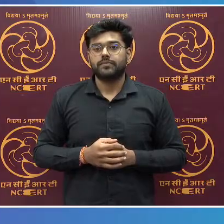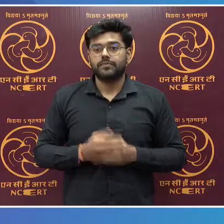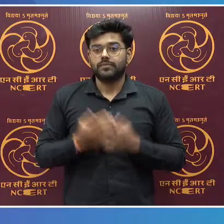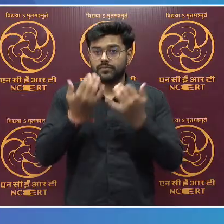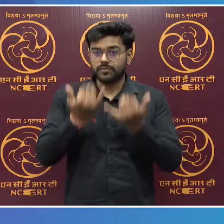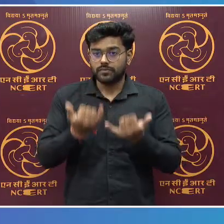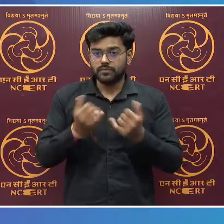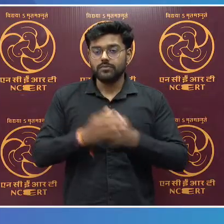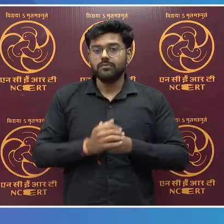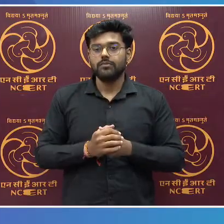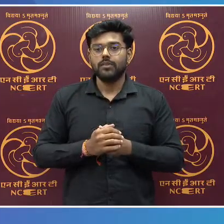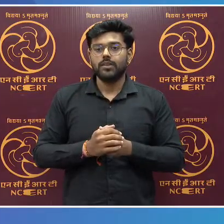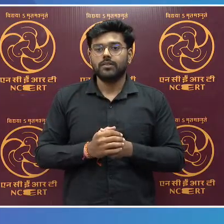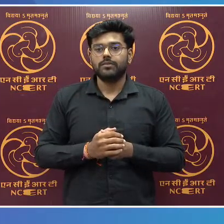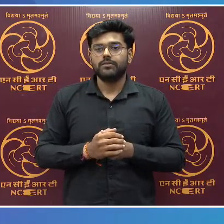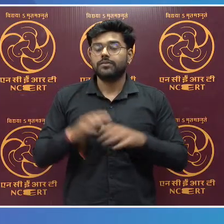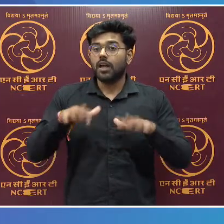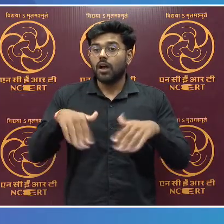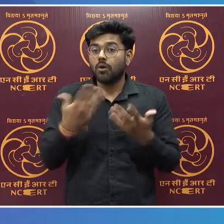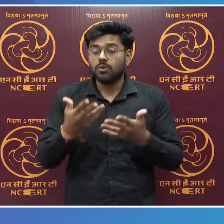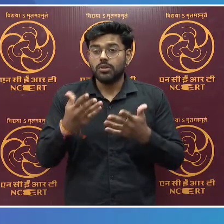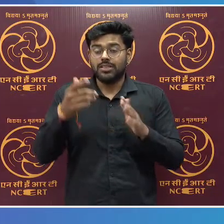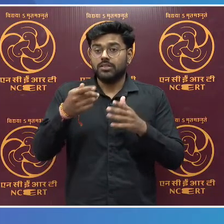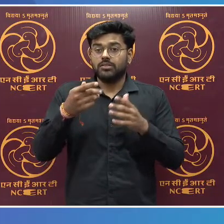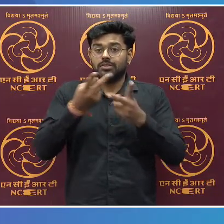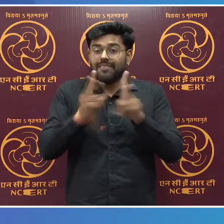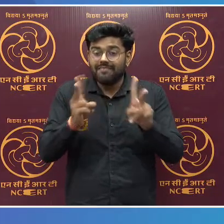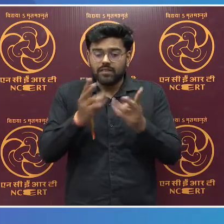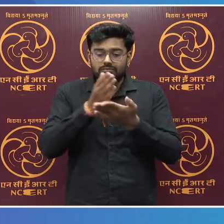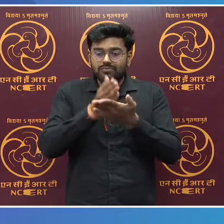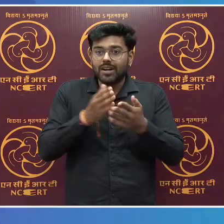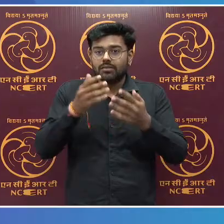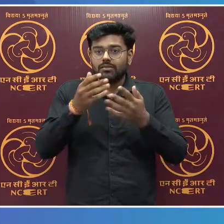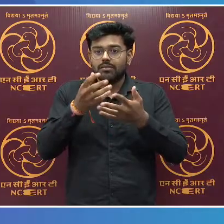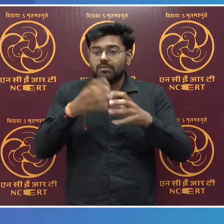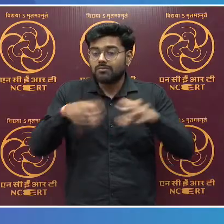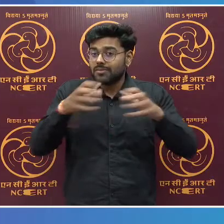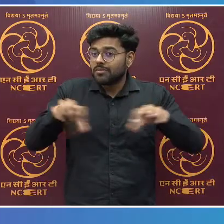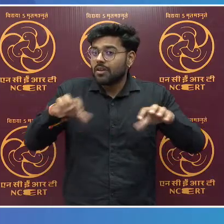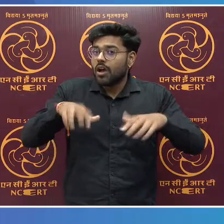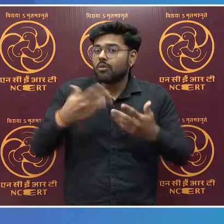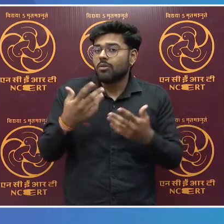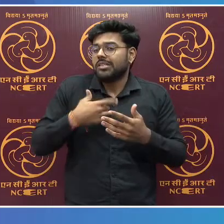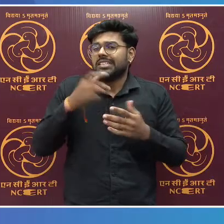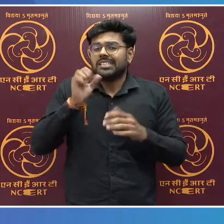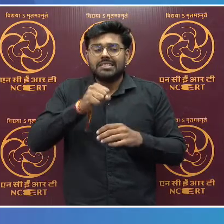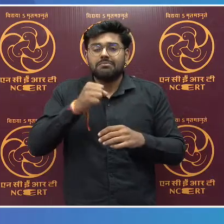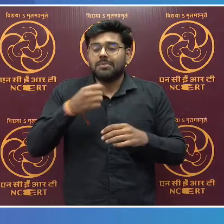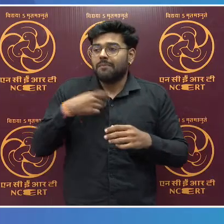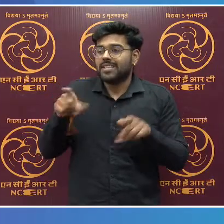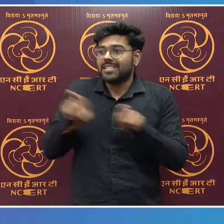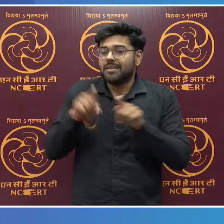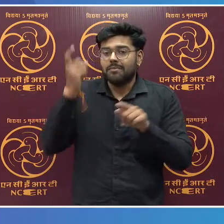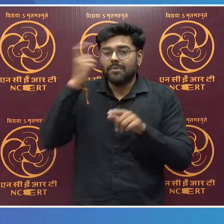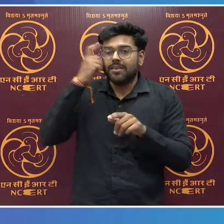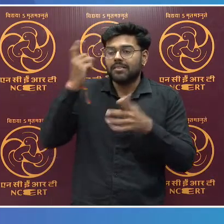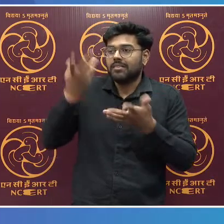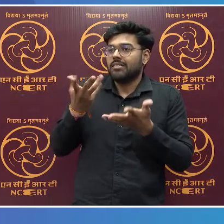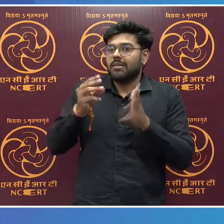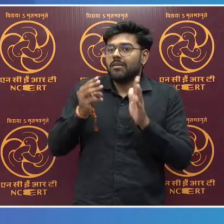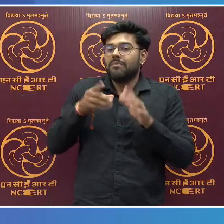Now next we have that how do we classify them? Yes, and that's what I was wondering, that what are the different types